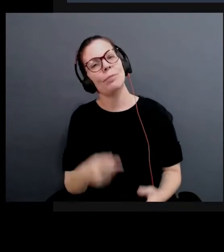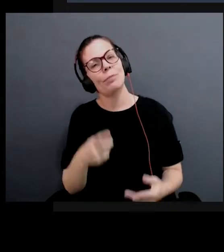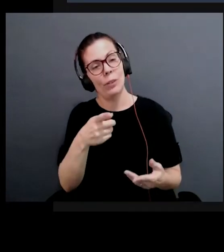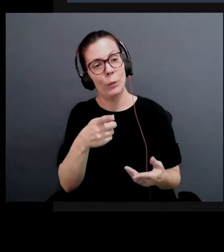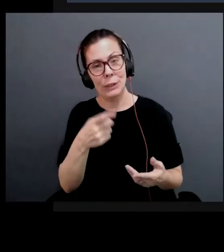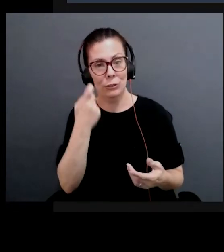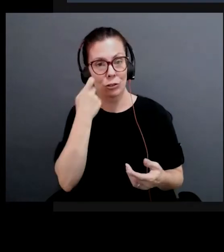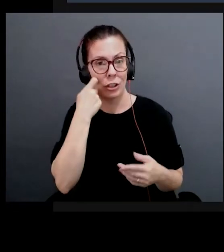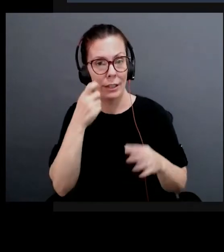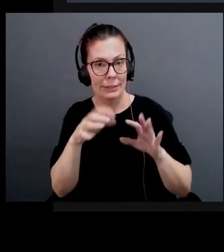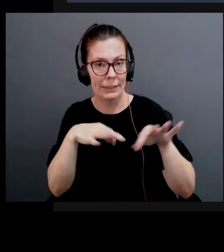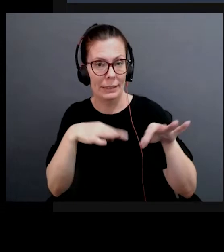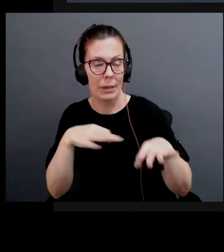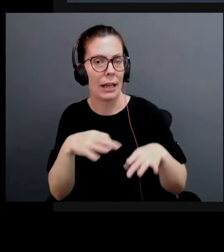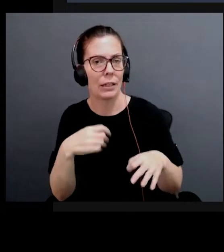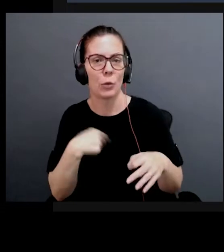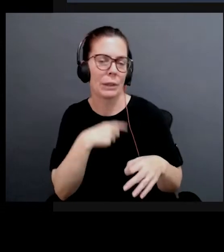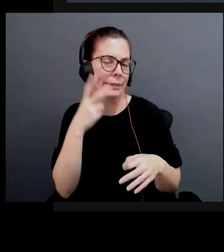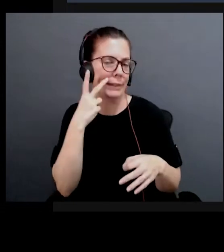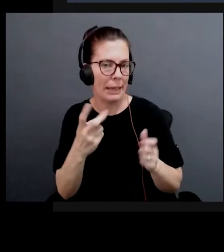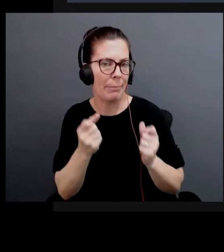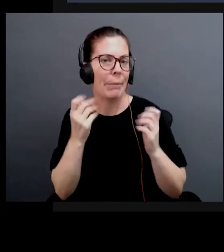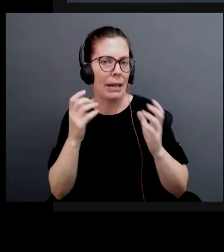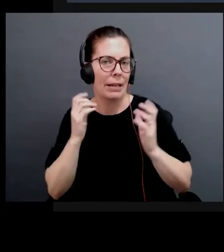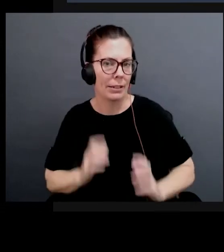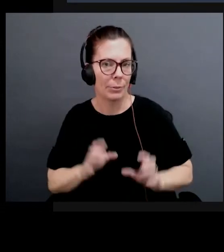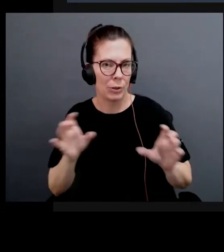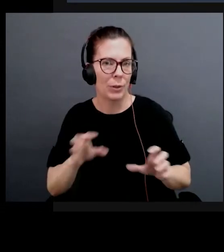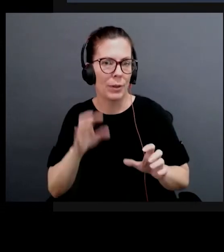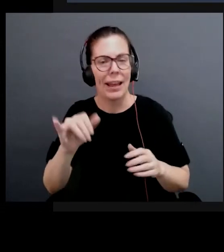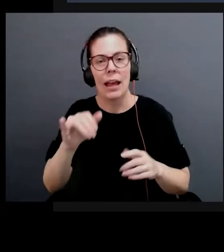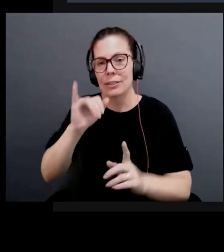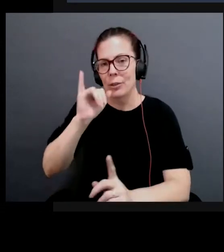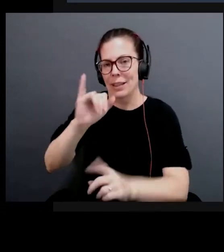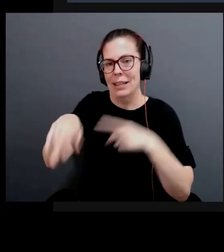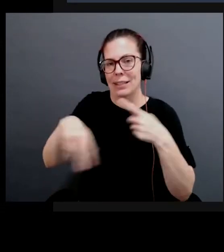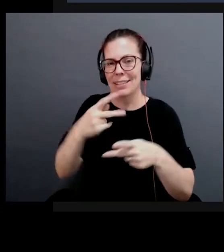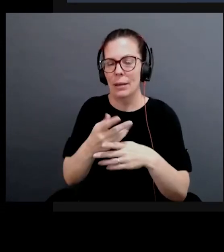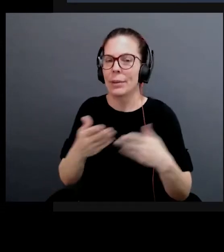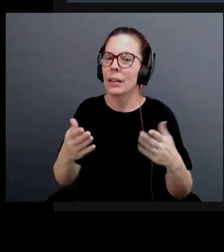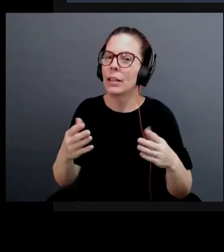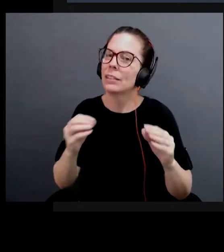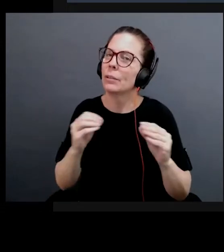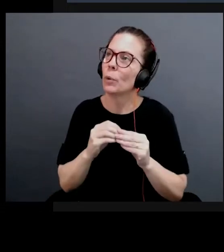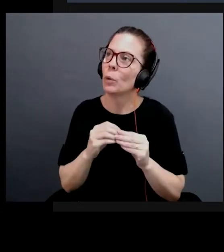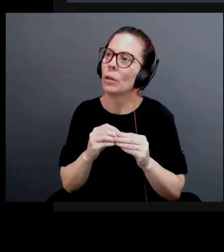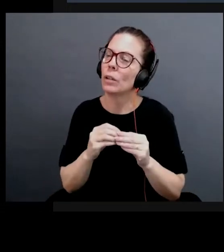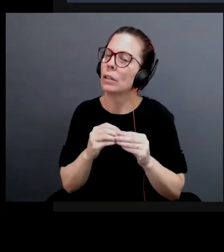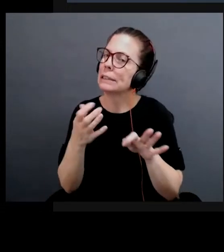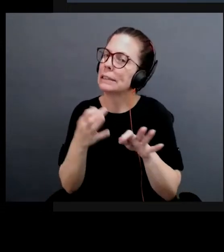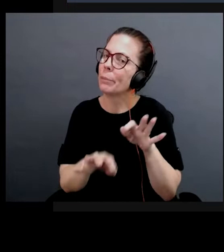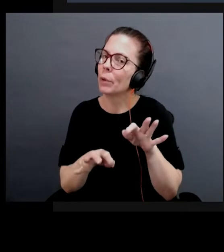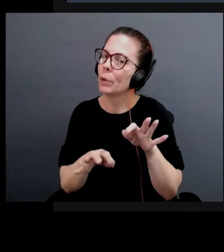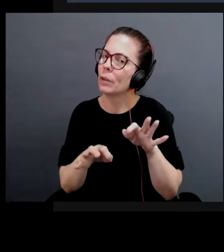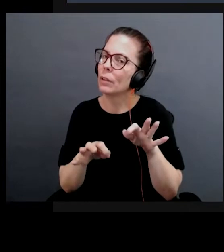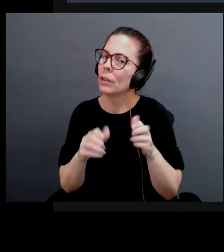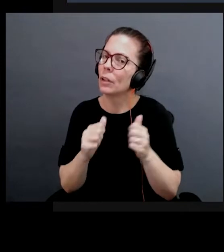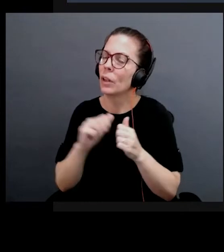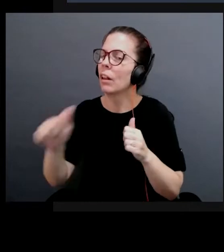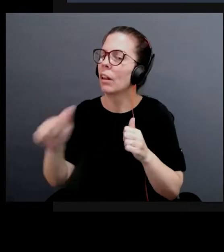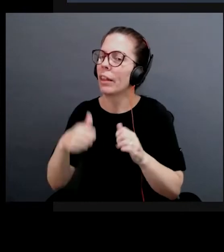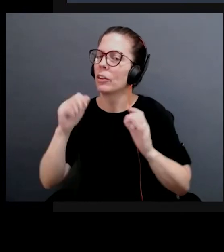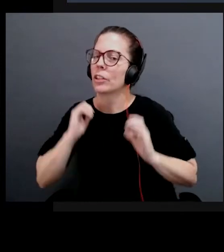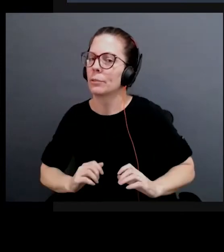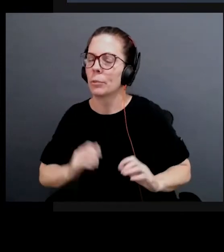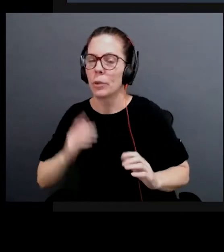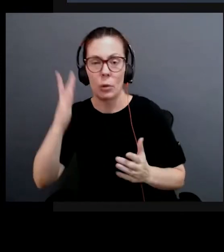talked about there is one we've seen a lot of customers do. And I mean, in something like that is even a little bit more simplistic than some we've seen other customers, because sometimes it's